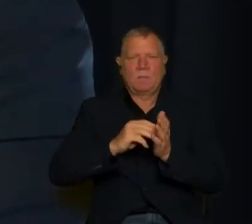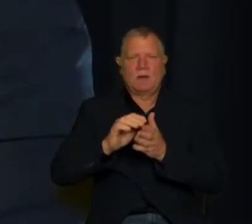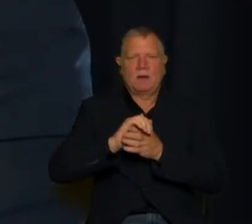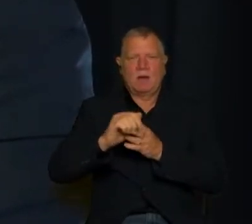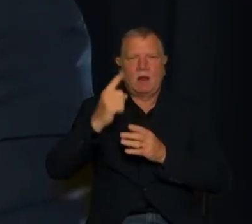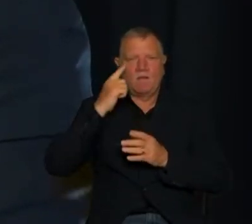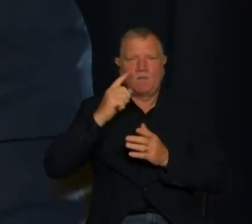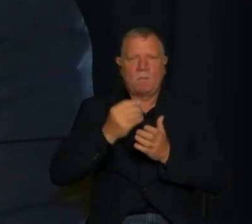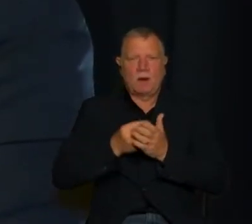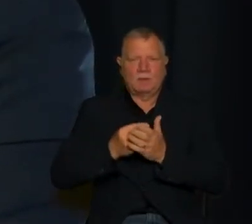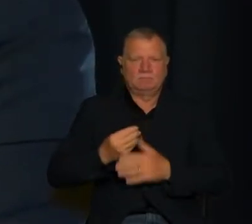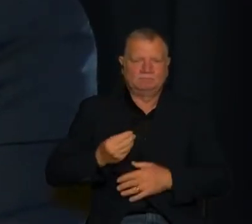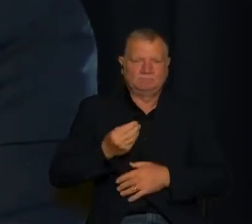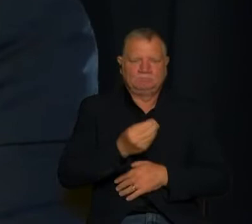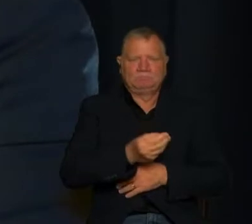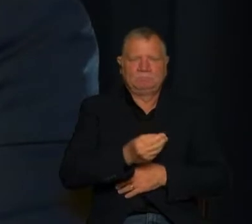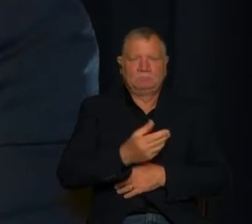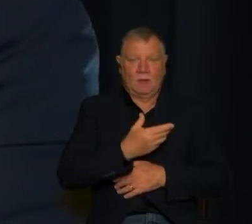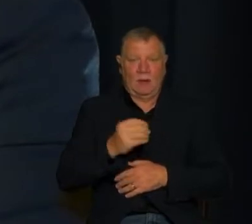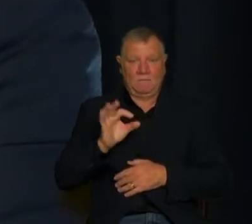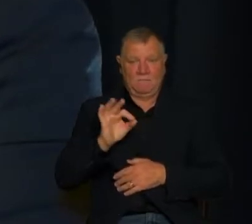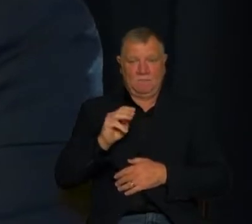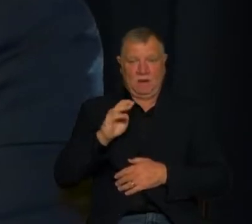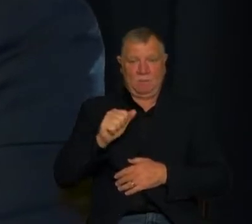FEMA has already approved